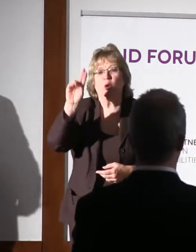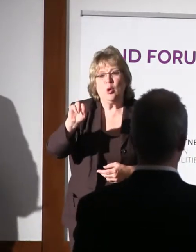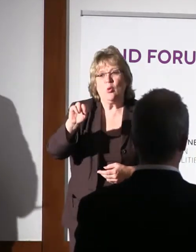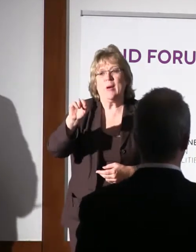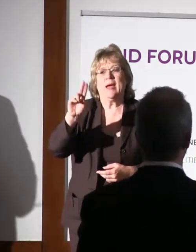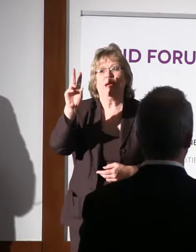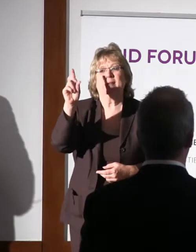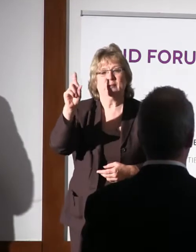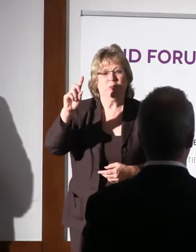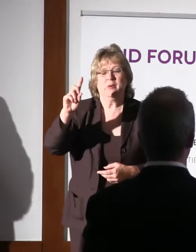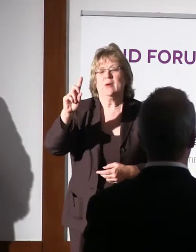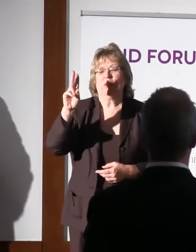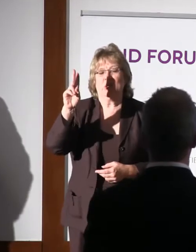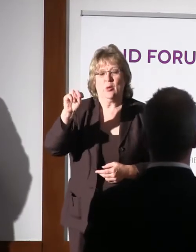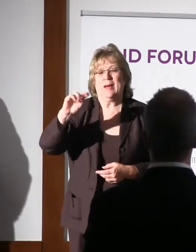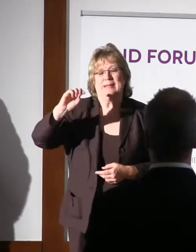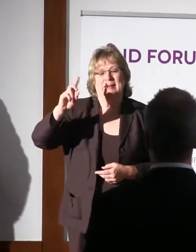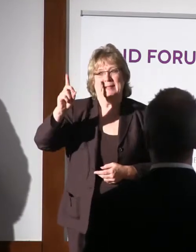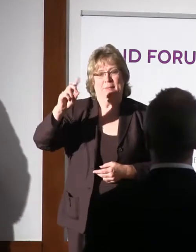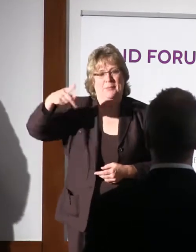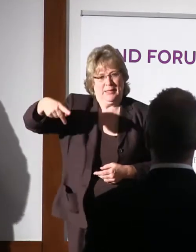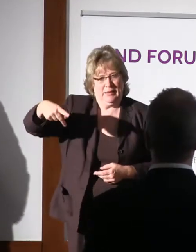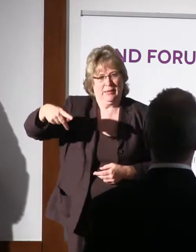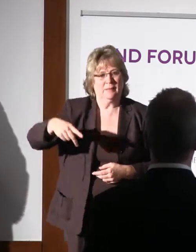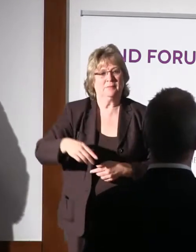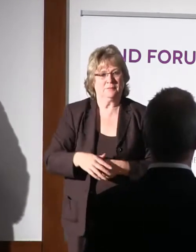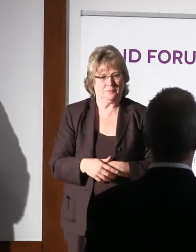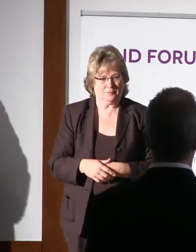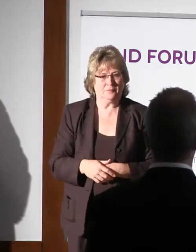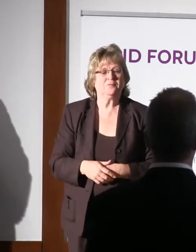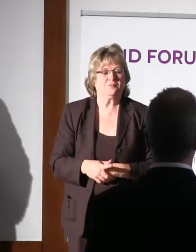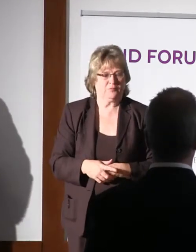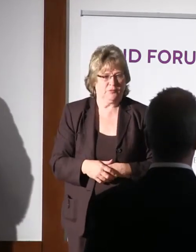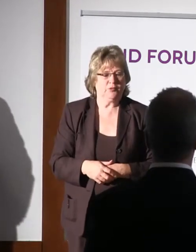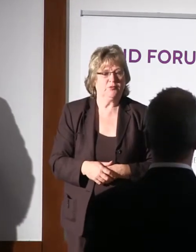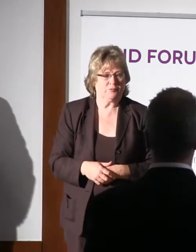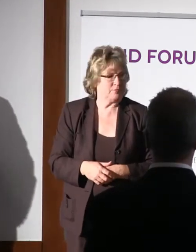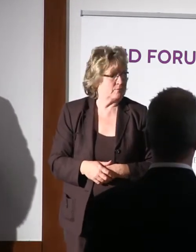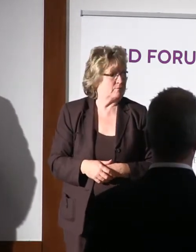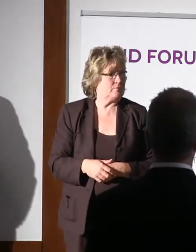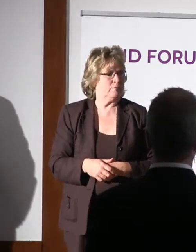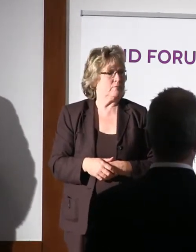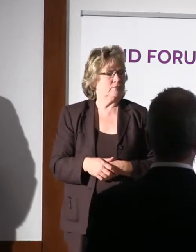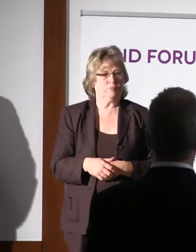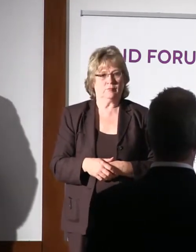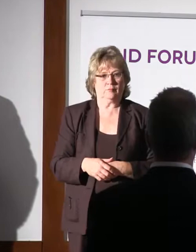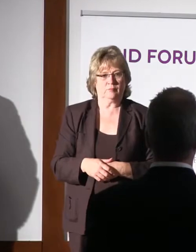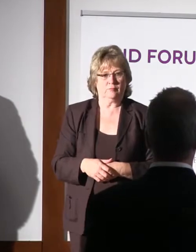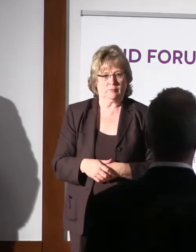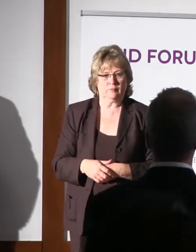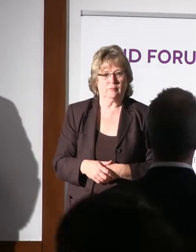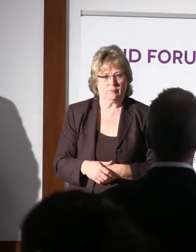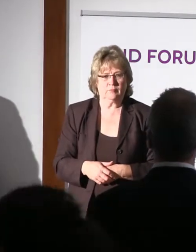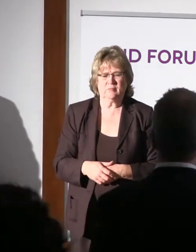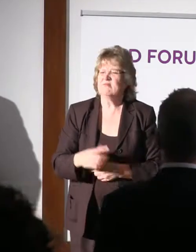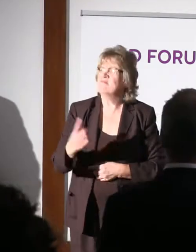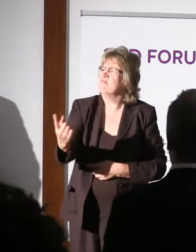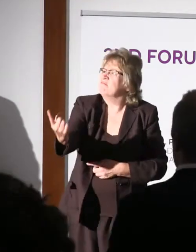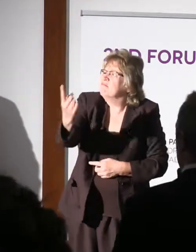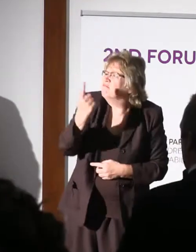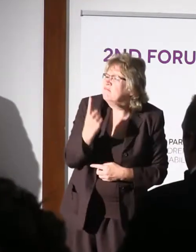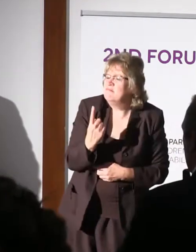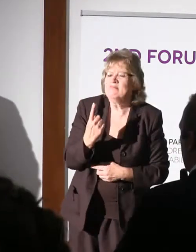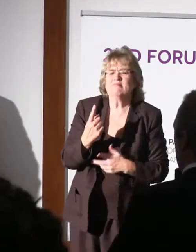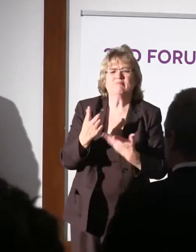and said, well, we have pushed the convention to be approved in the countries, but what are the tools that we have to make